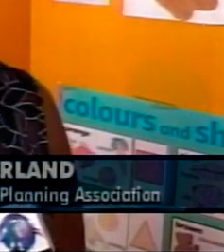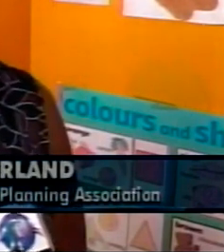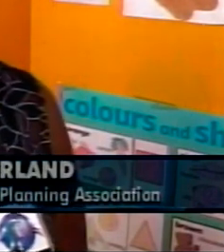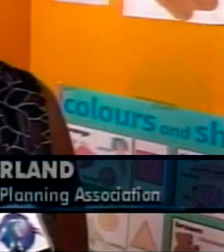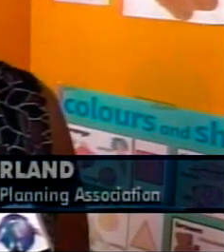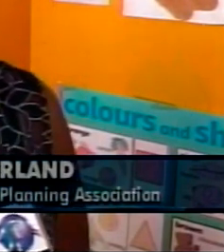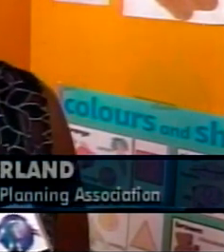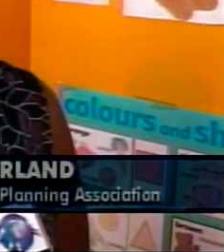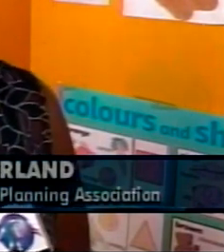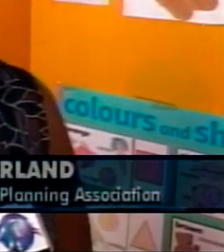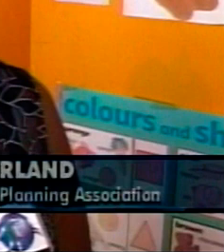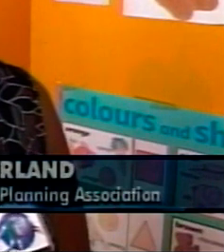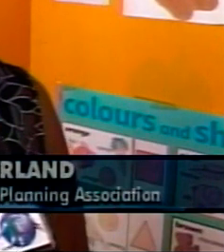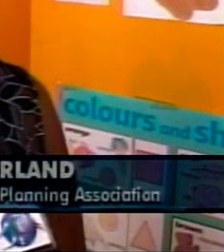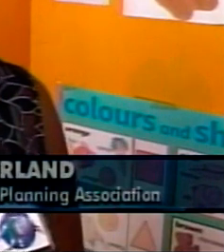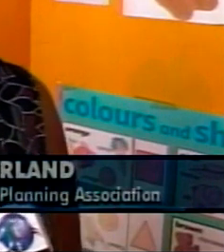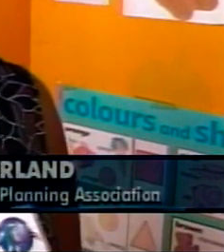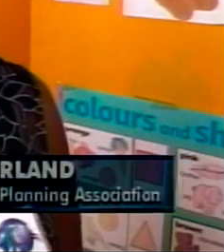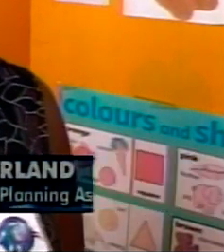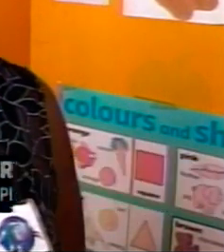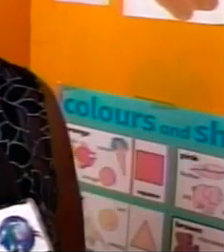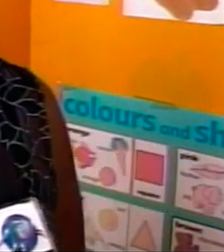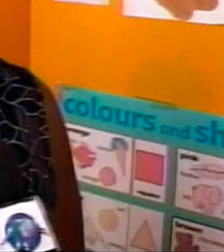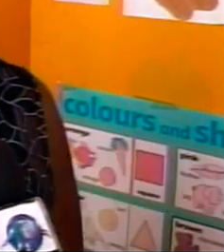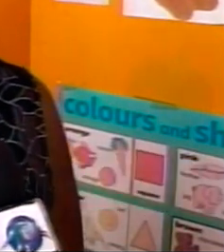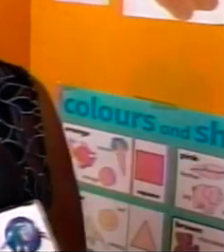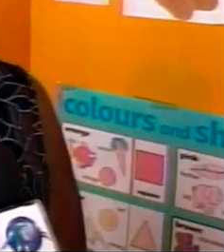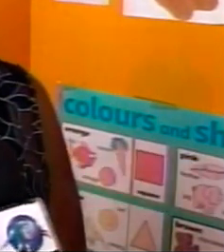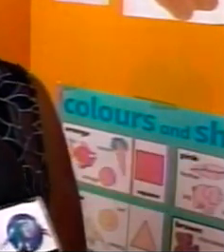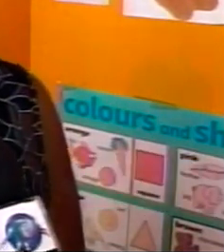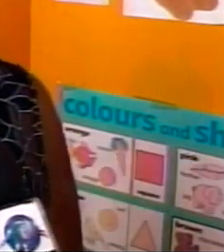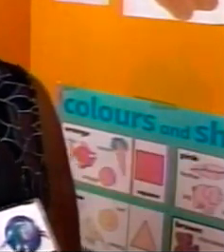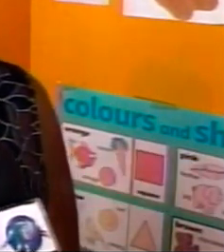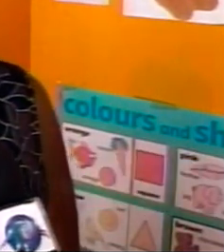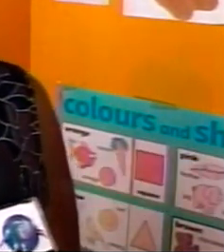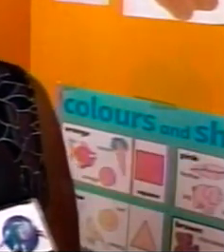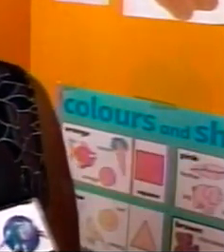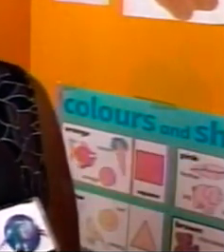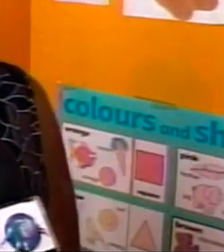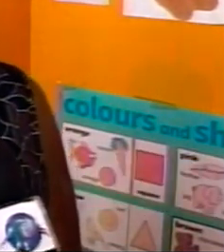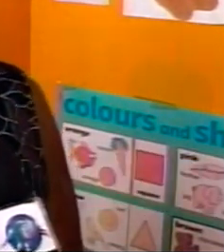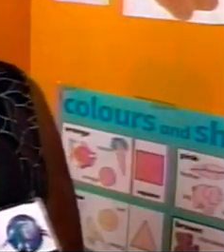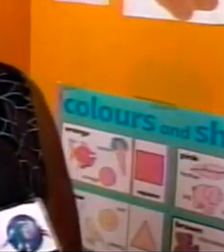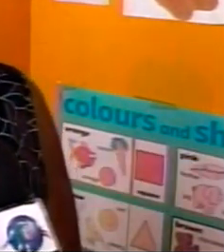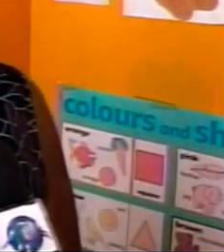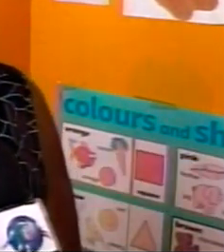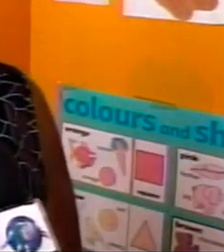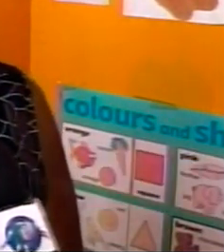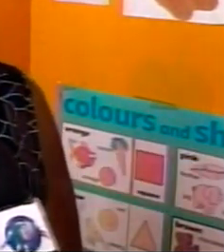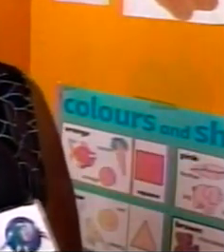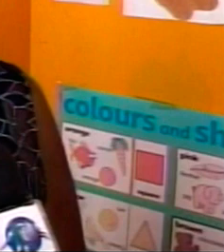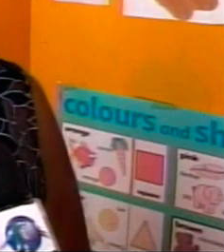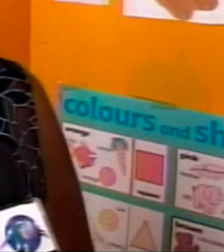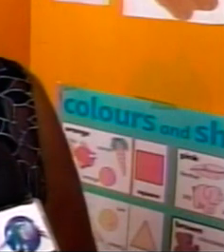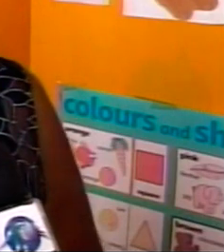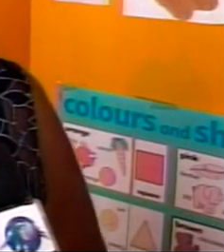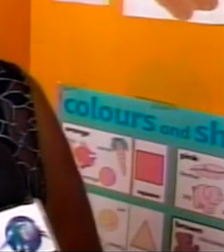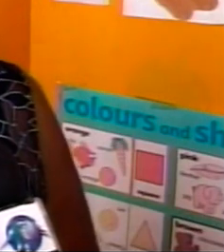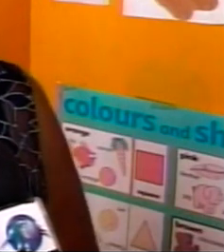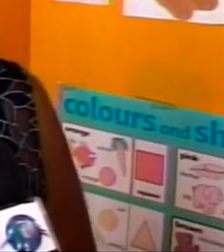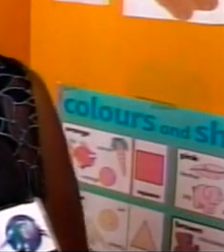had your blood sugar checked? When last have you done an assessment? Are you in an exercise program? So it is